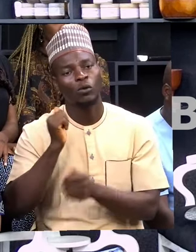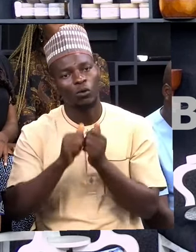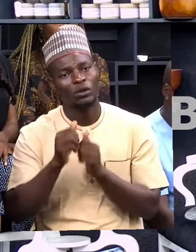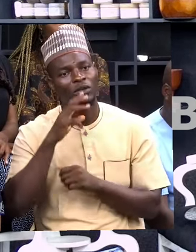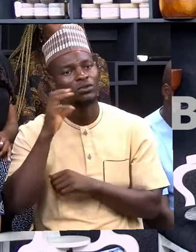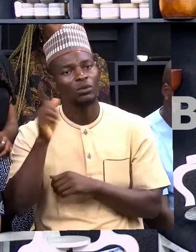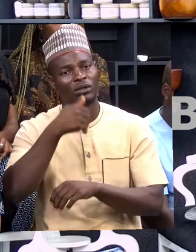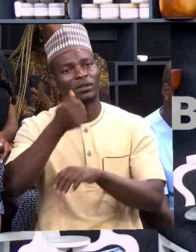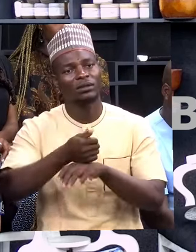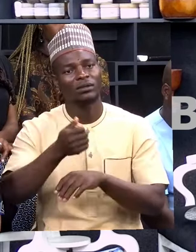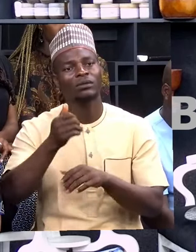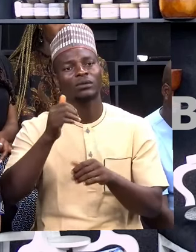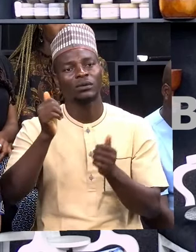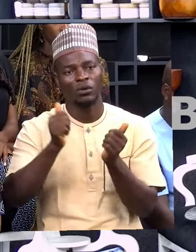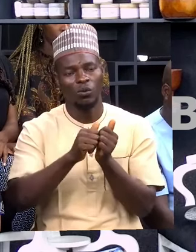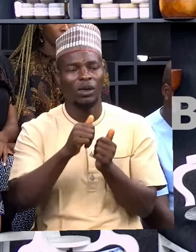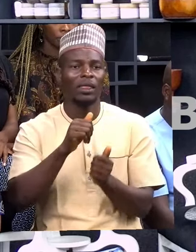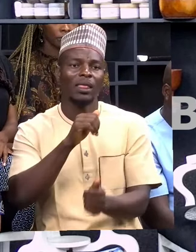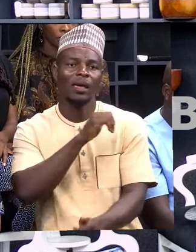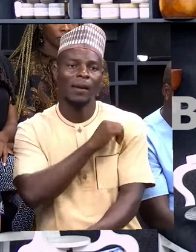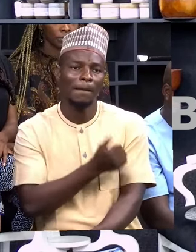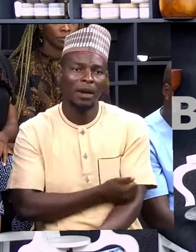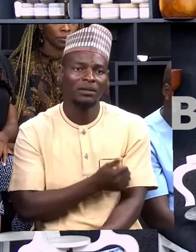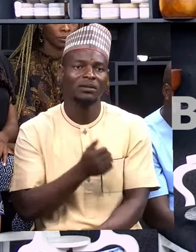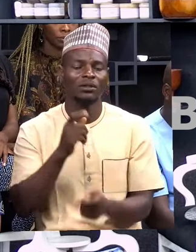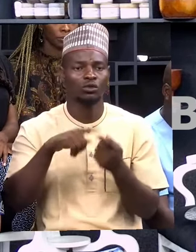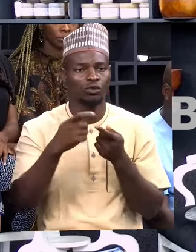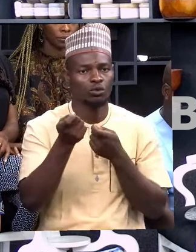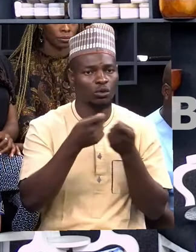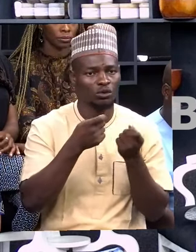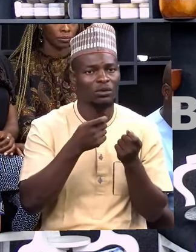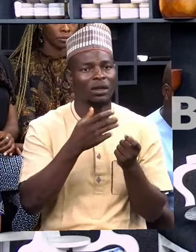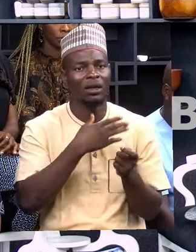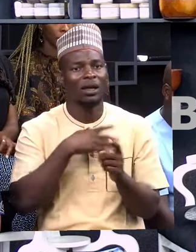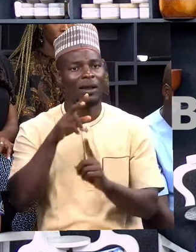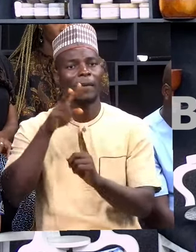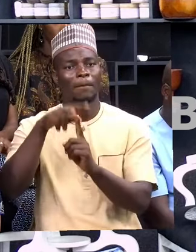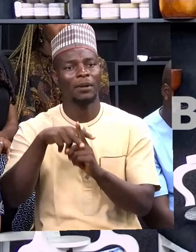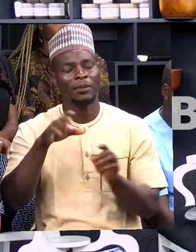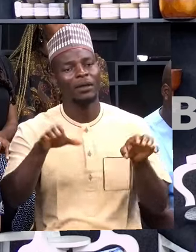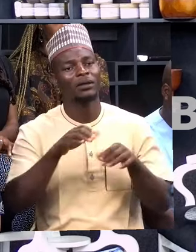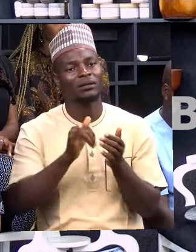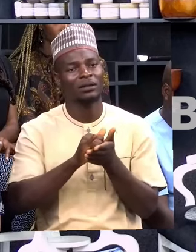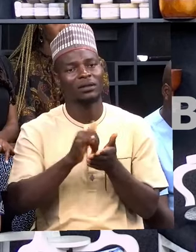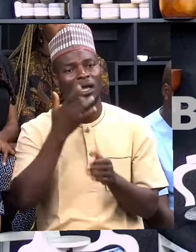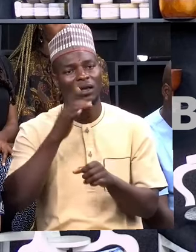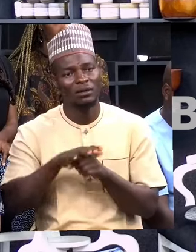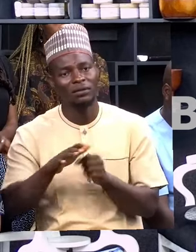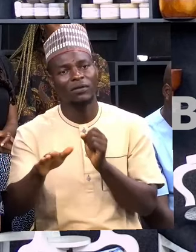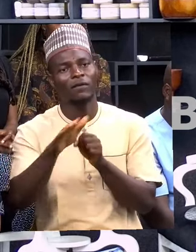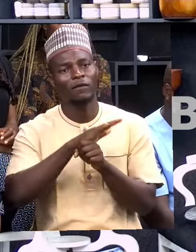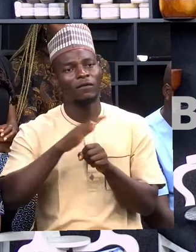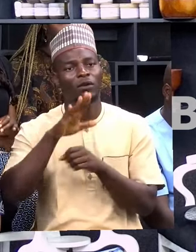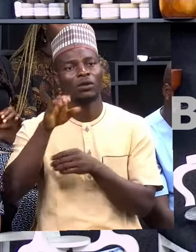was established with the mandate of to coordinate and implement activities that guarantee full inclusion